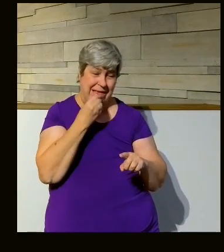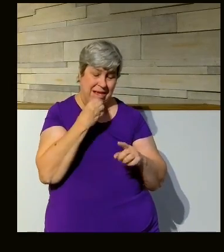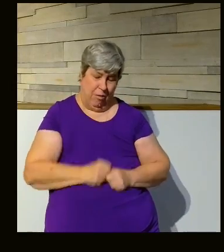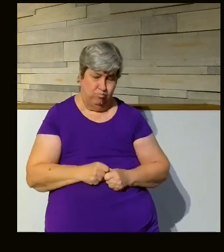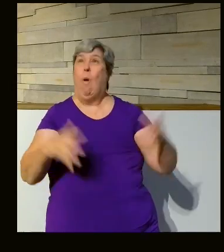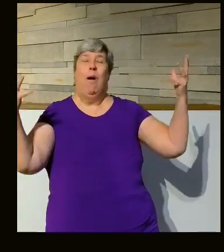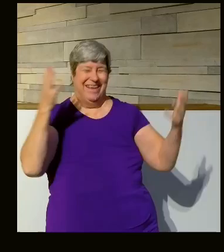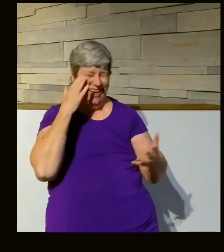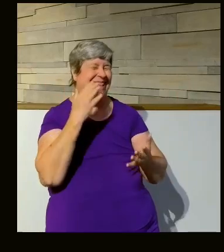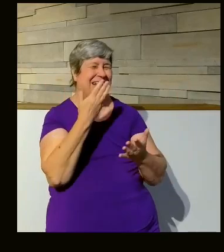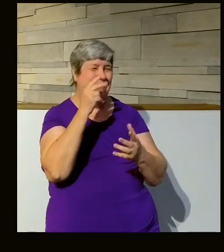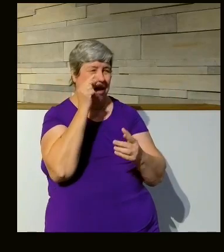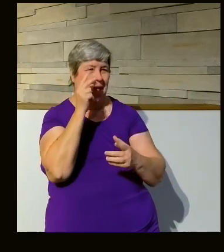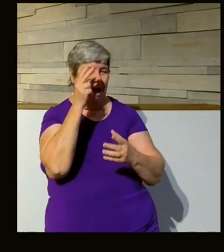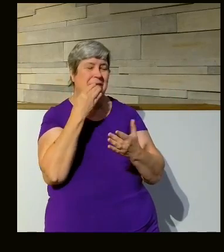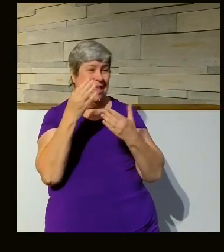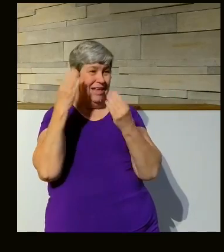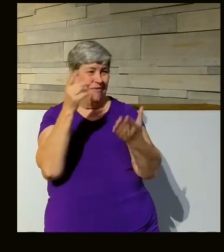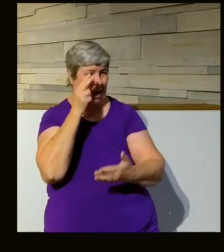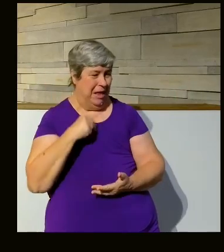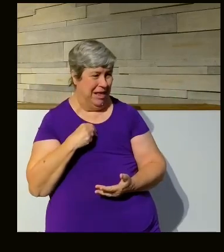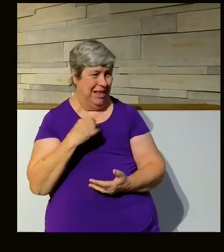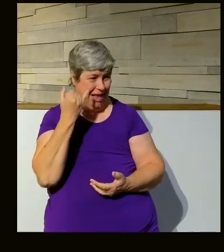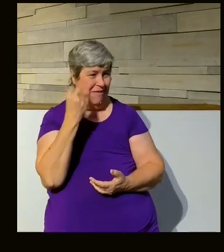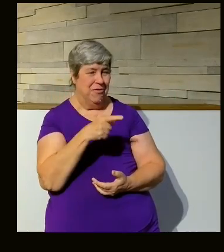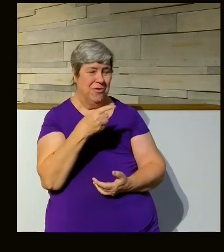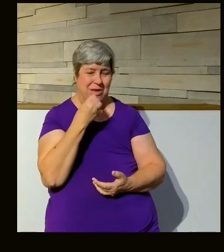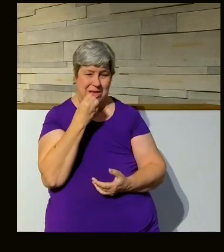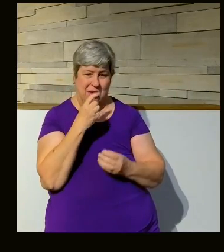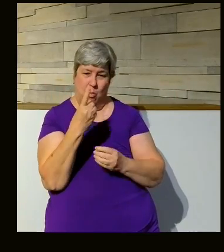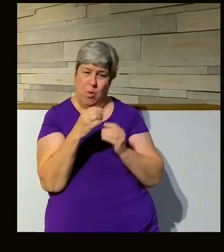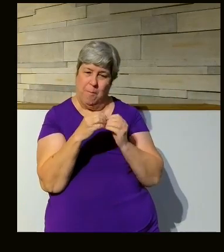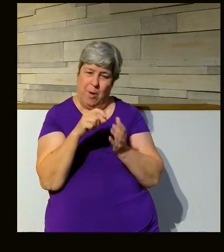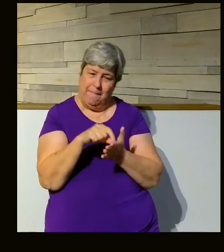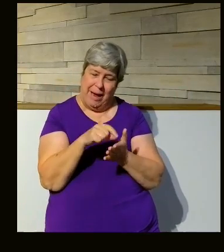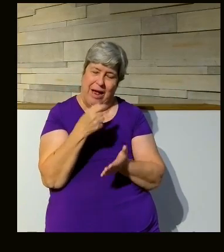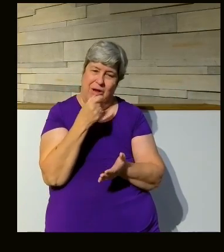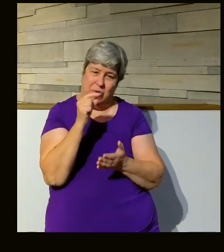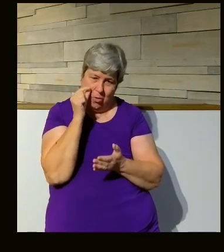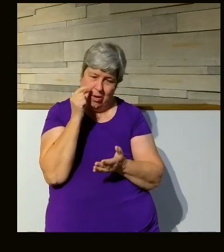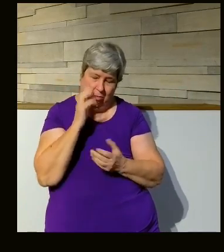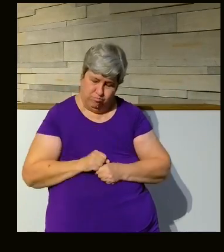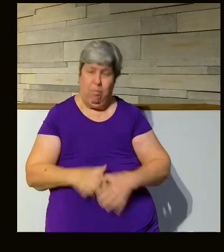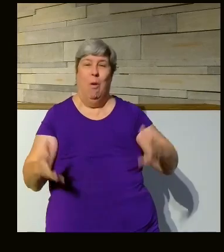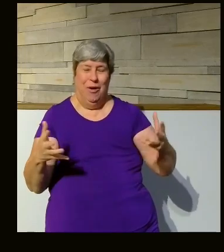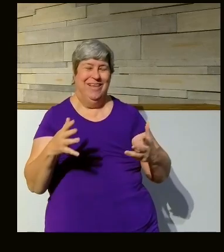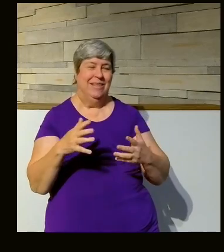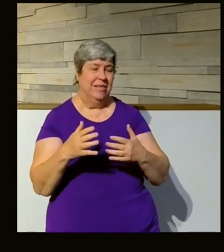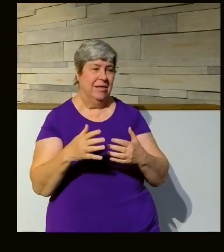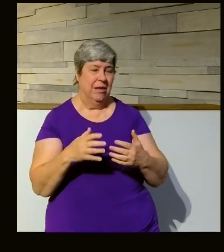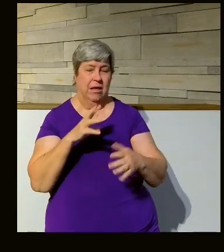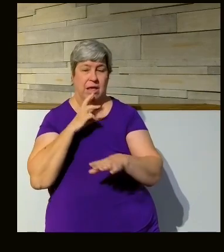explode, kind of like Thanksgiving, right? If you eat another bite of turkey, you're just going to be exploding all over the dining room. The